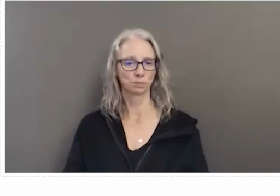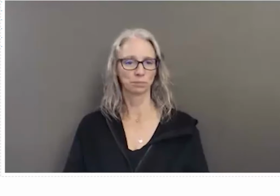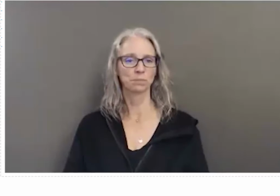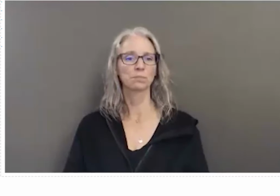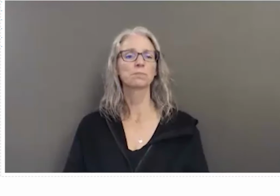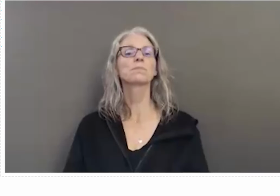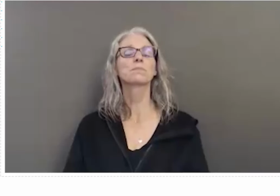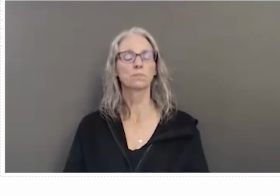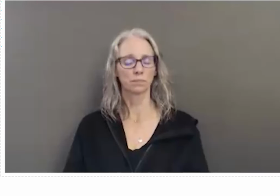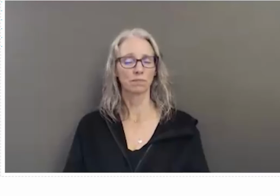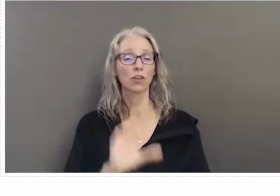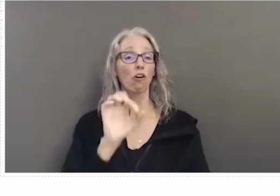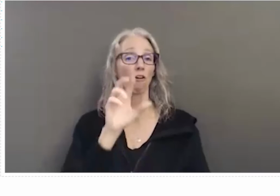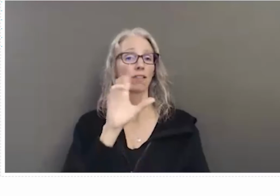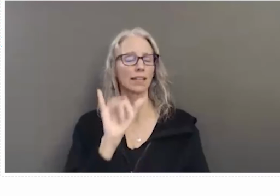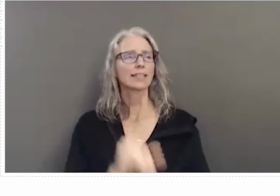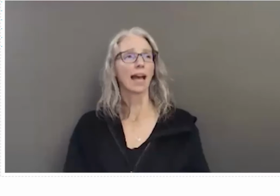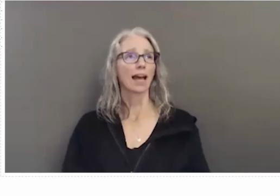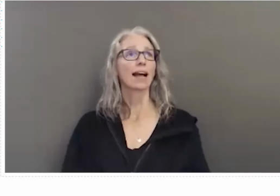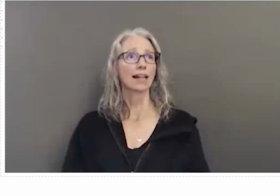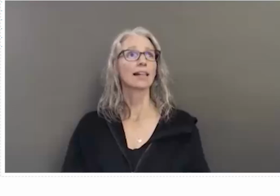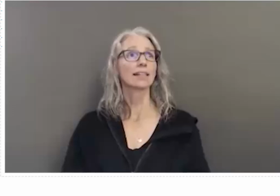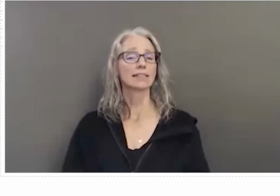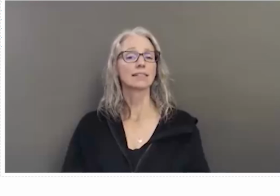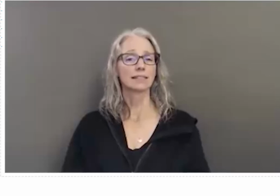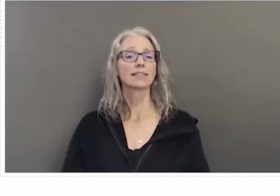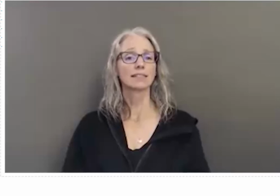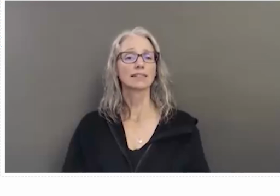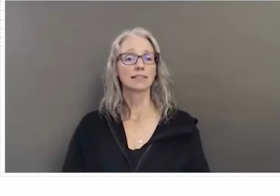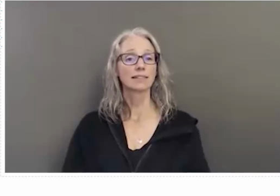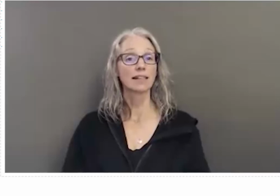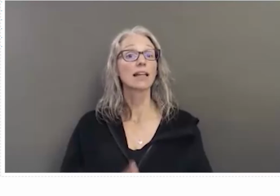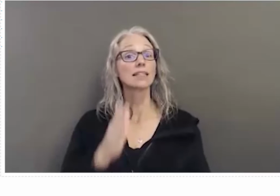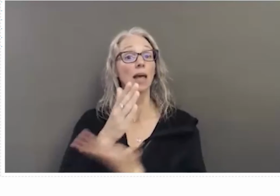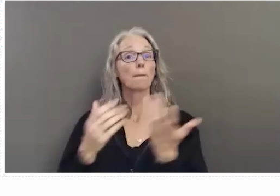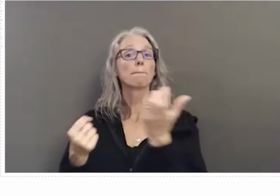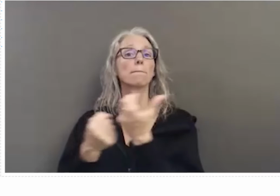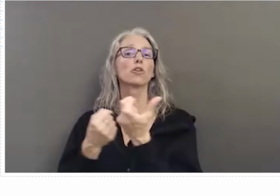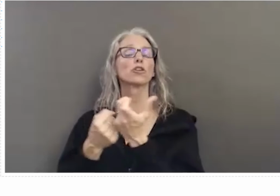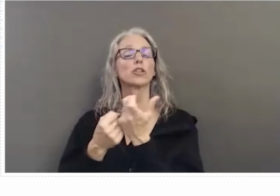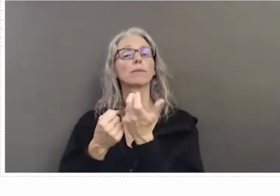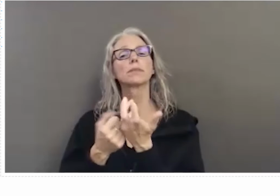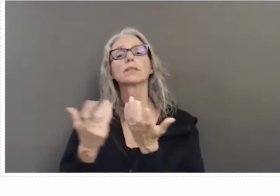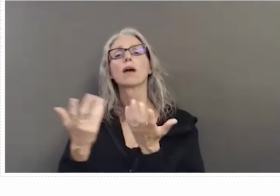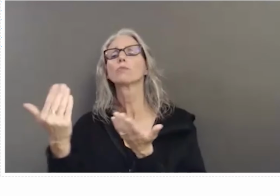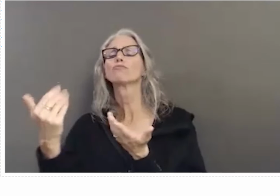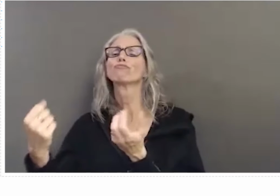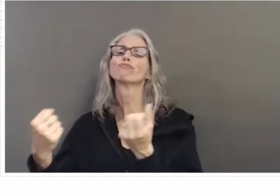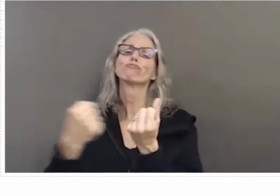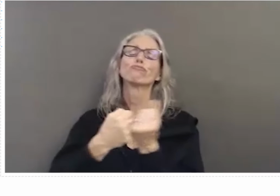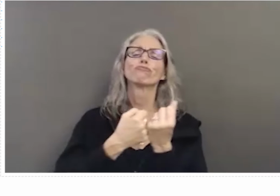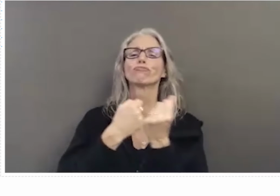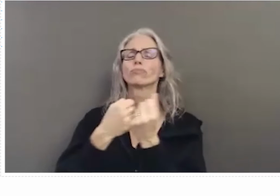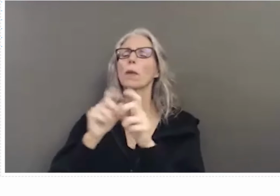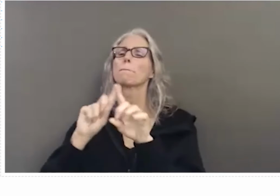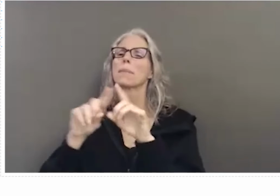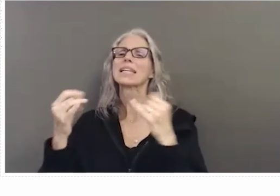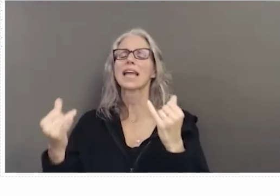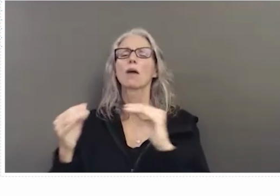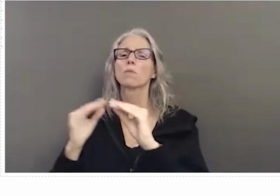Yeah, so we have grown out a lot of those partnerships by being able to take a look at sort of what was being provided and where we can